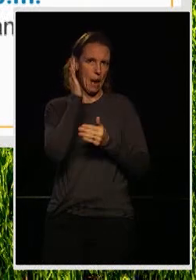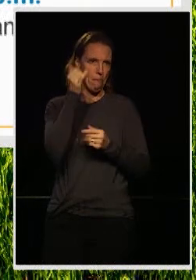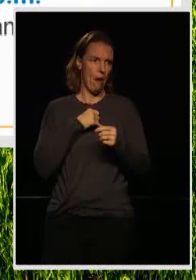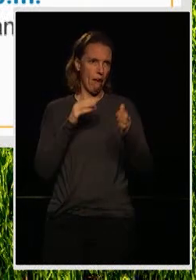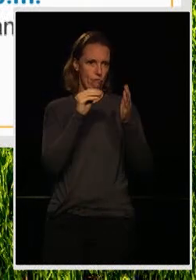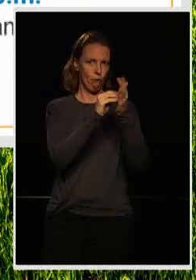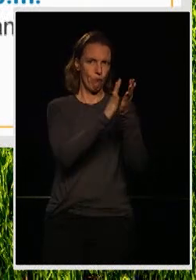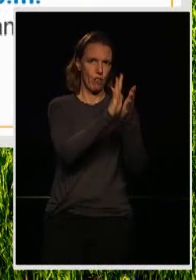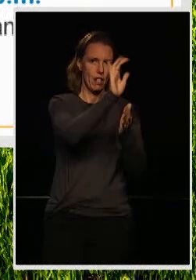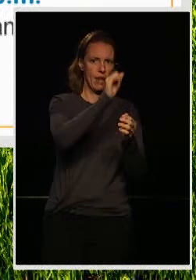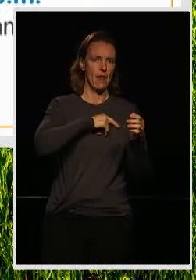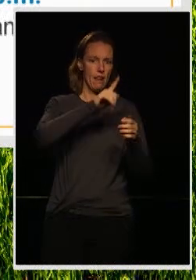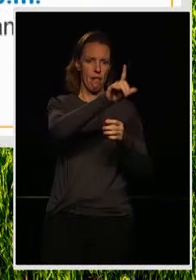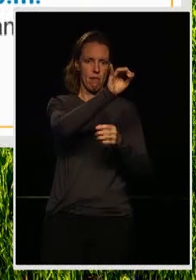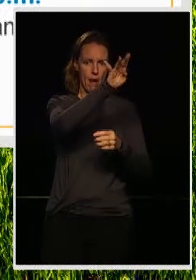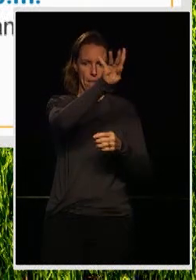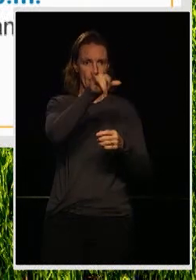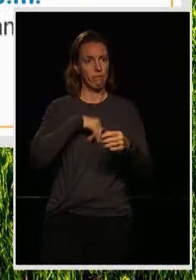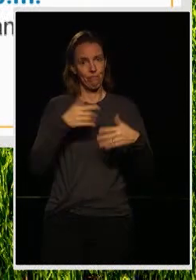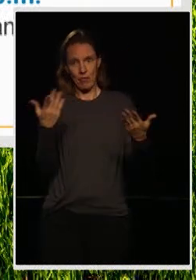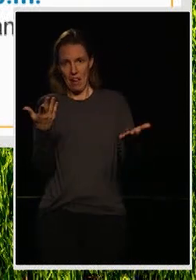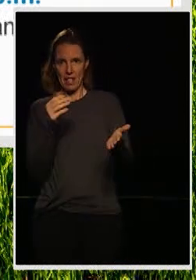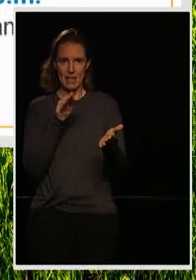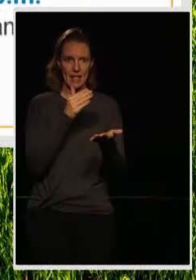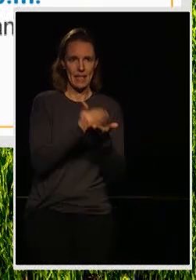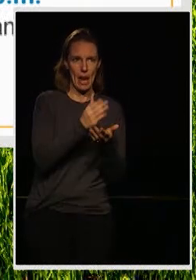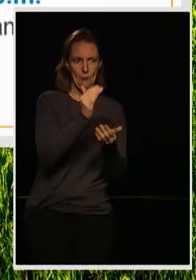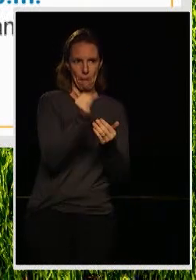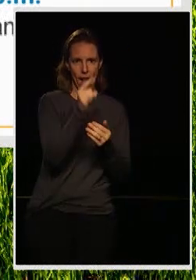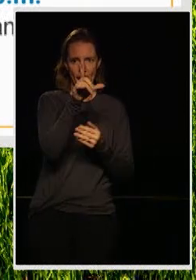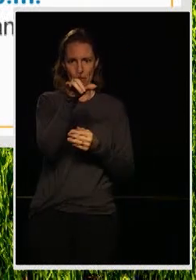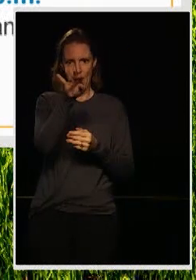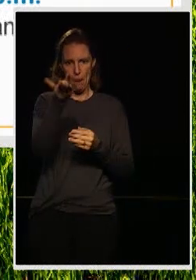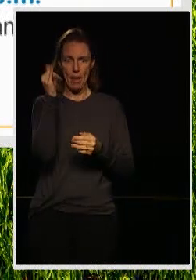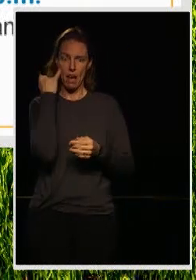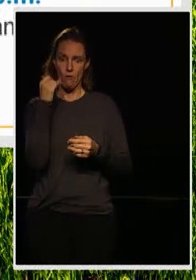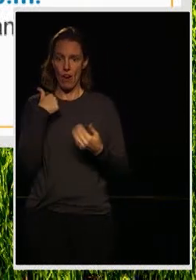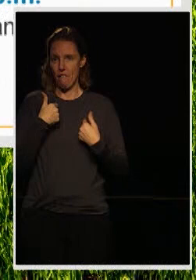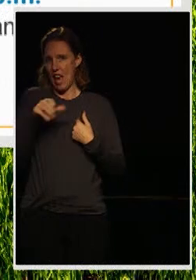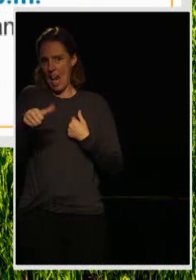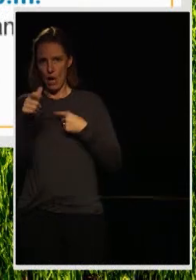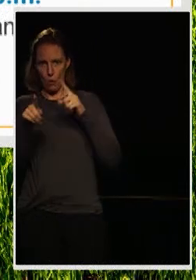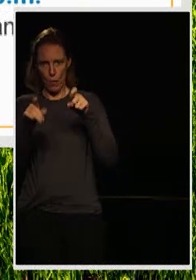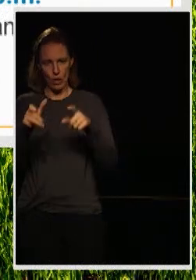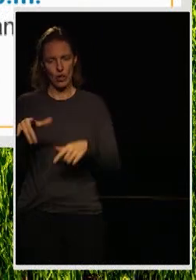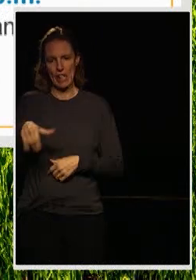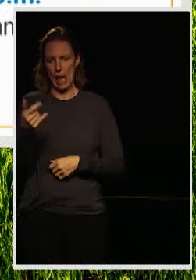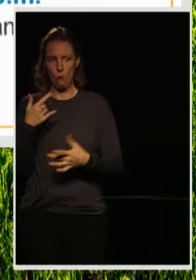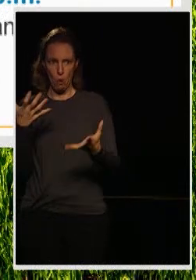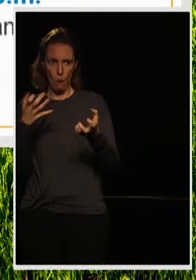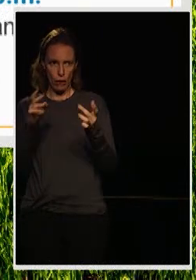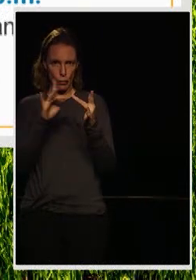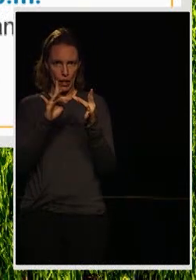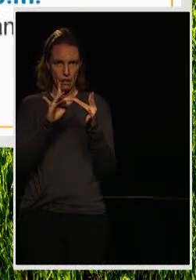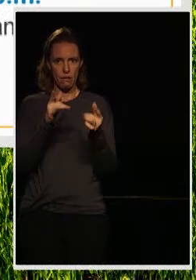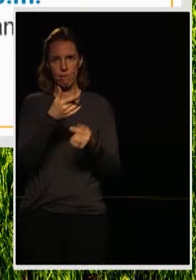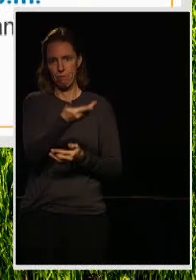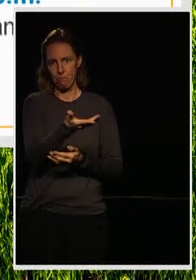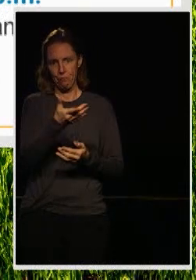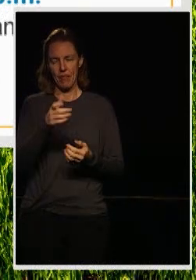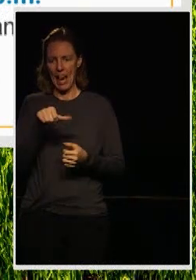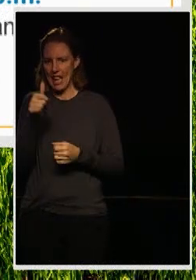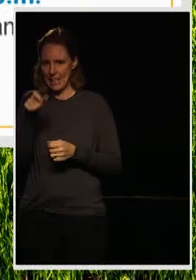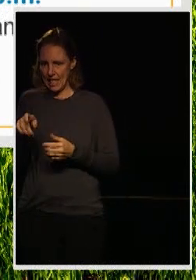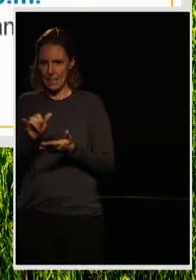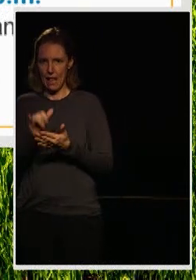registration desk in the lobby. And in fact, stop by the registration desk in the lobby if you have any questions, anybody you want to get in touch with, any needs